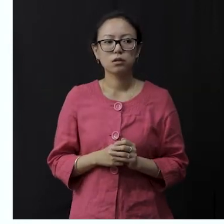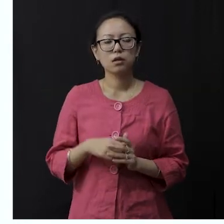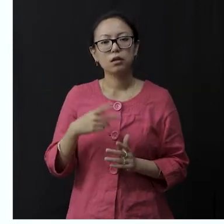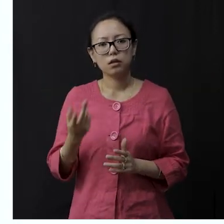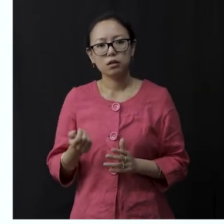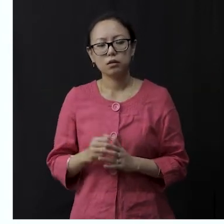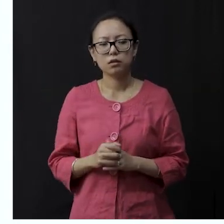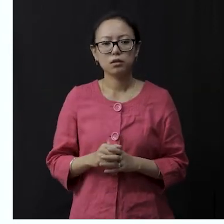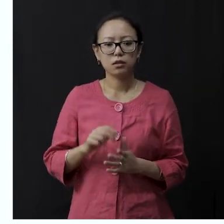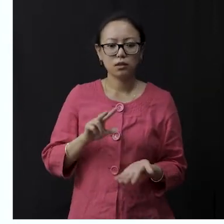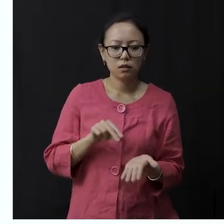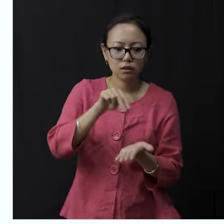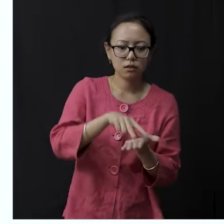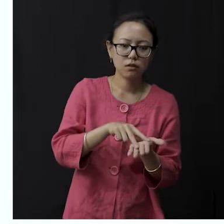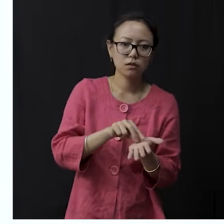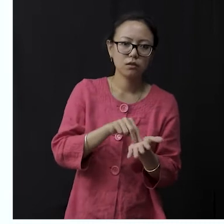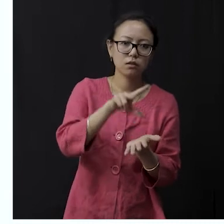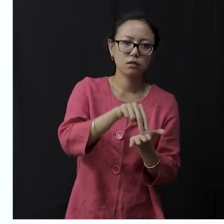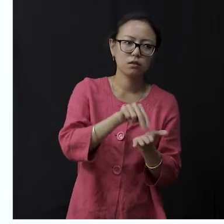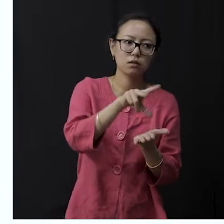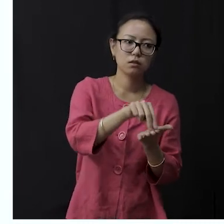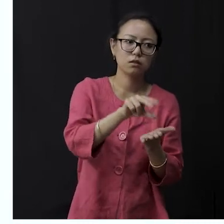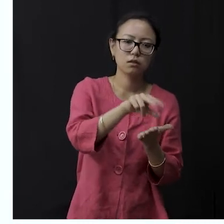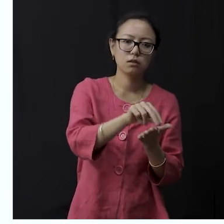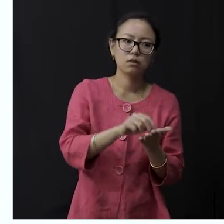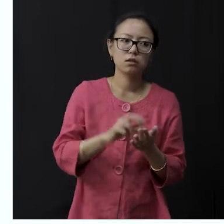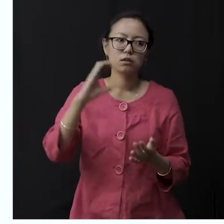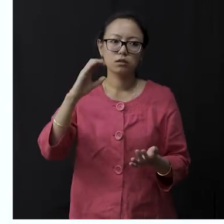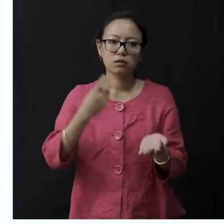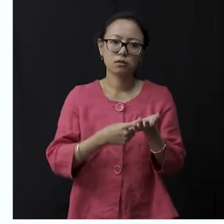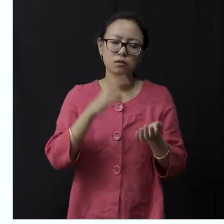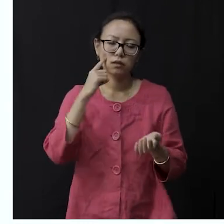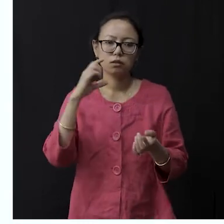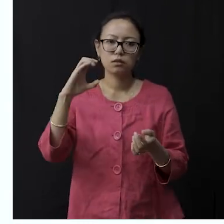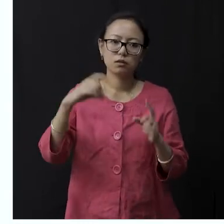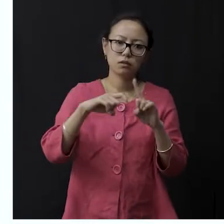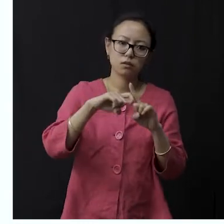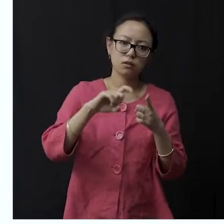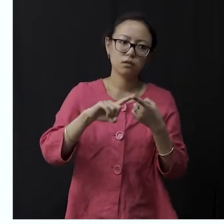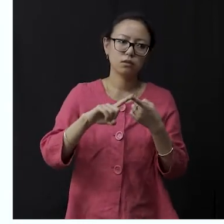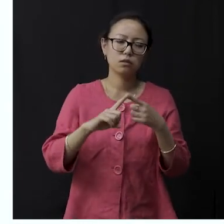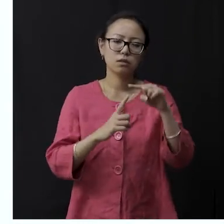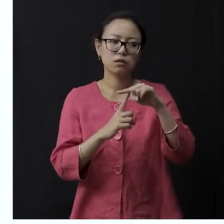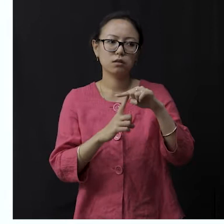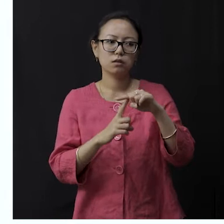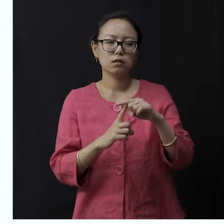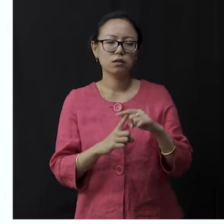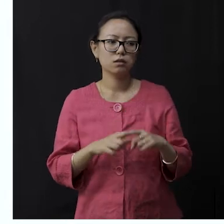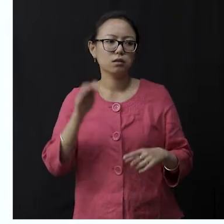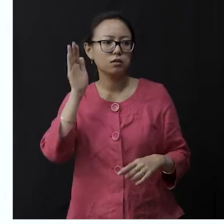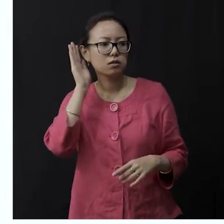the dewdrops fall. So I know not who came knocking at